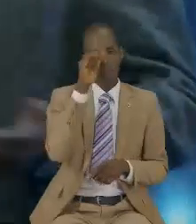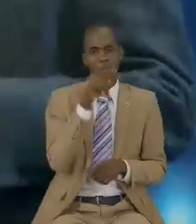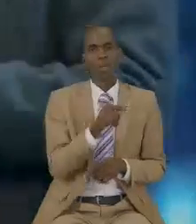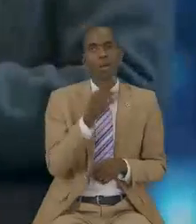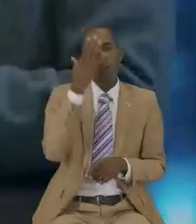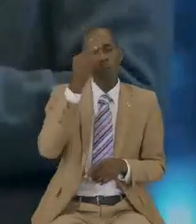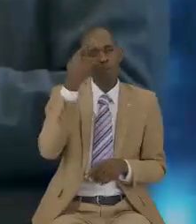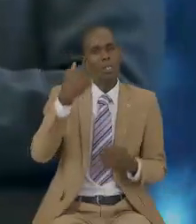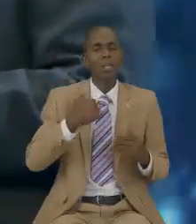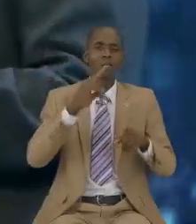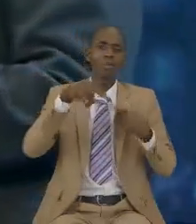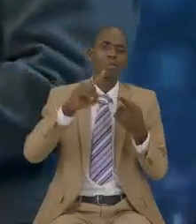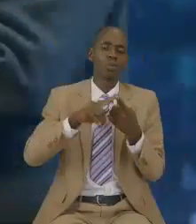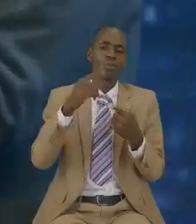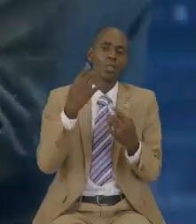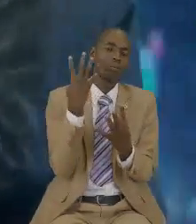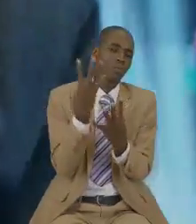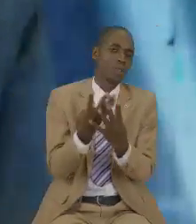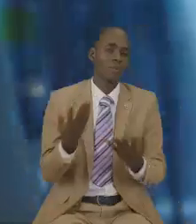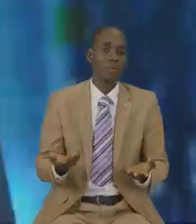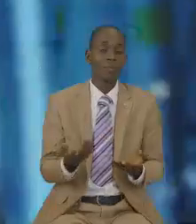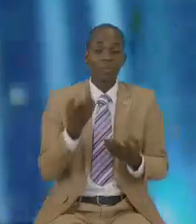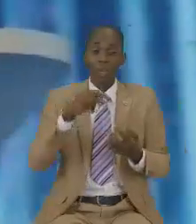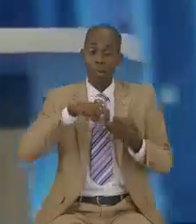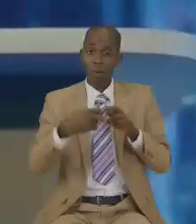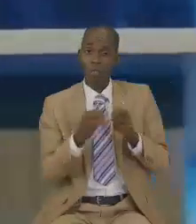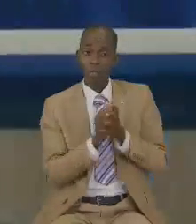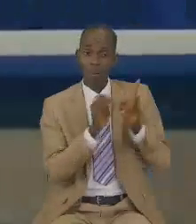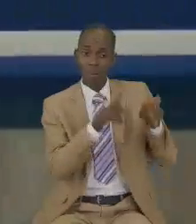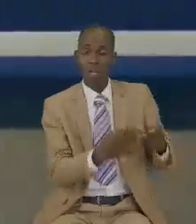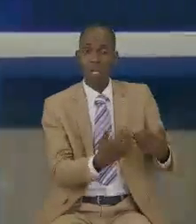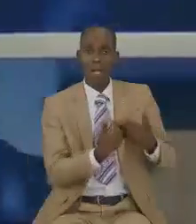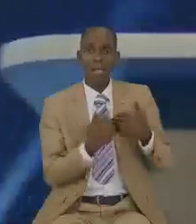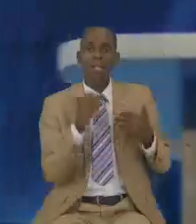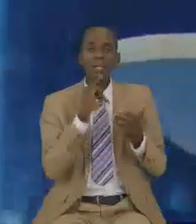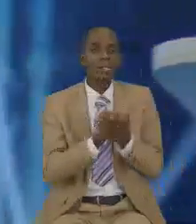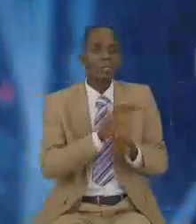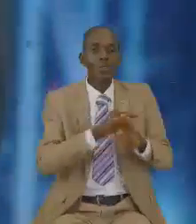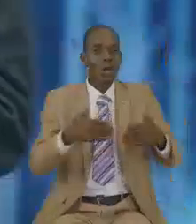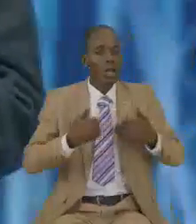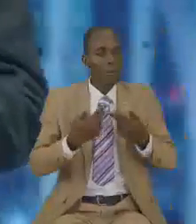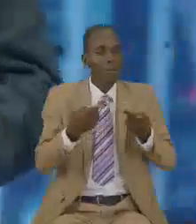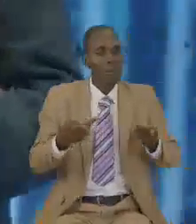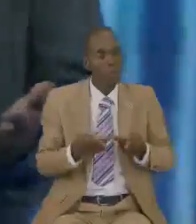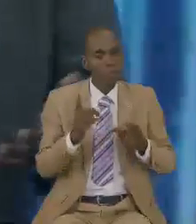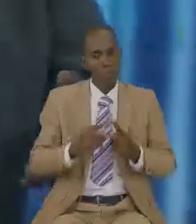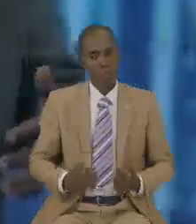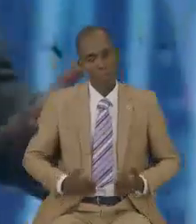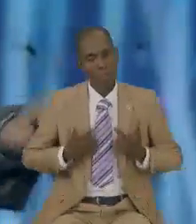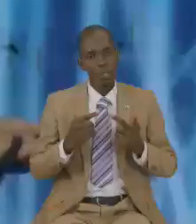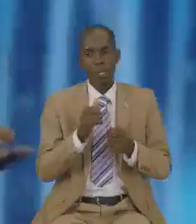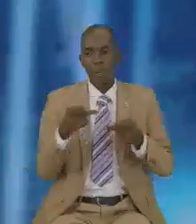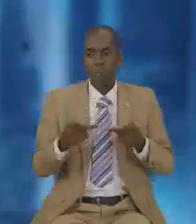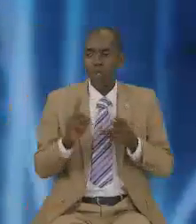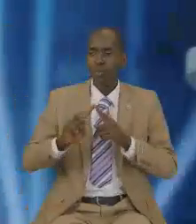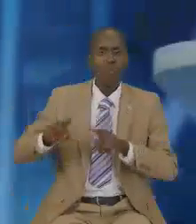had gone to the prison. The only challenge is he doesn't have a place to live, a place to cook, a